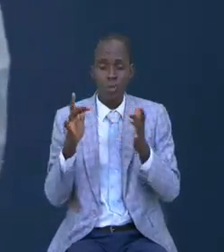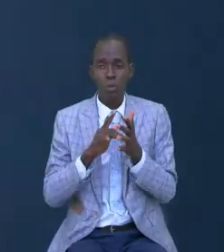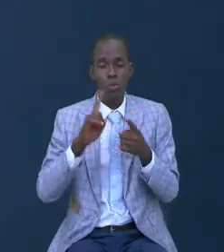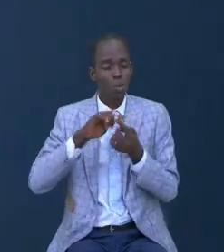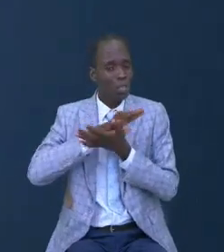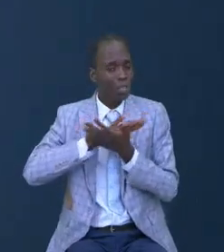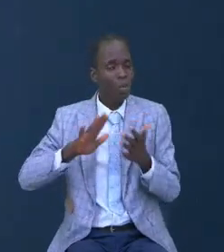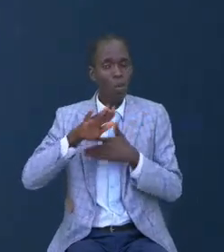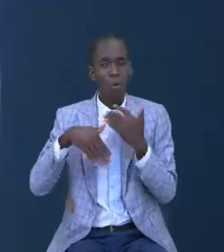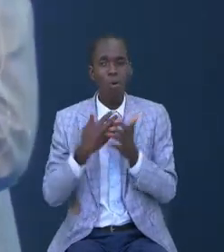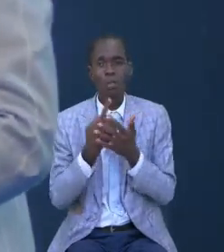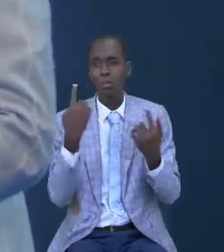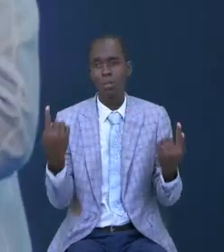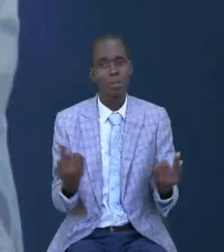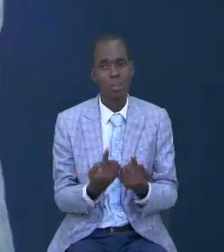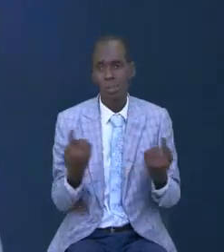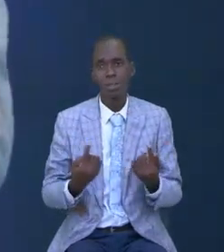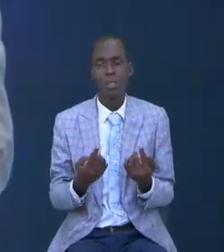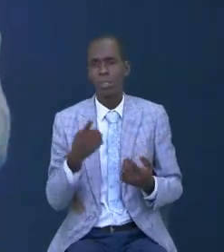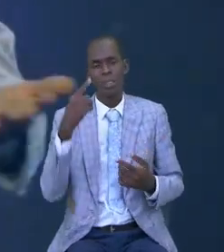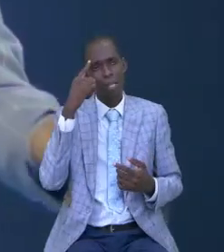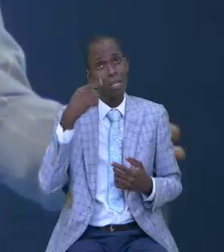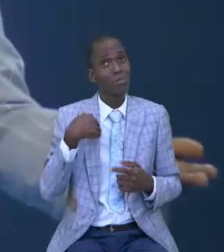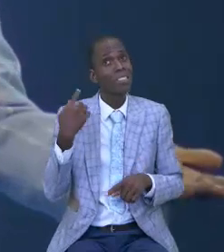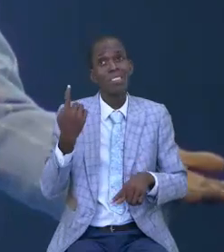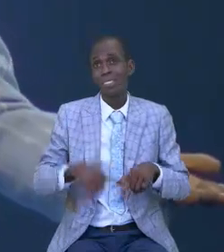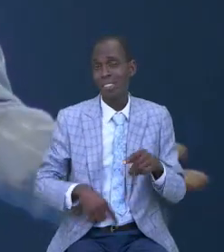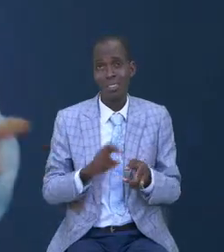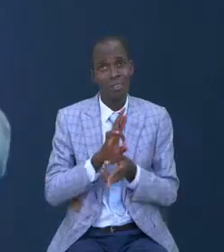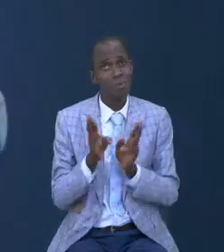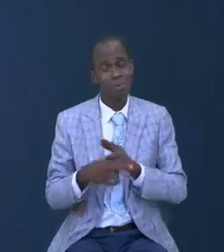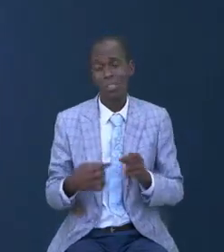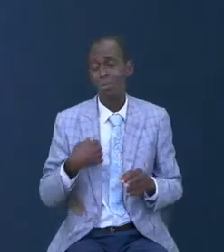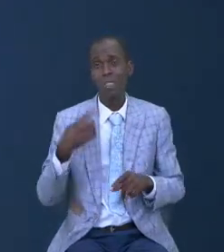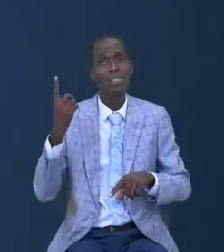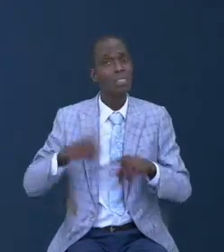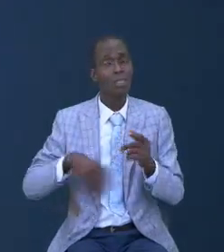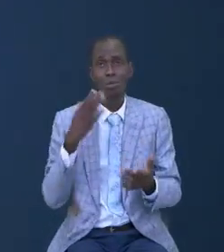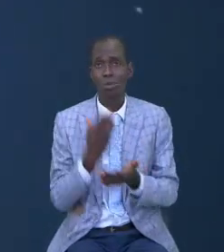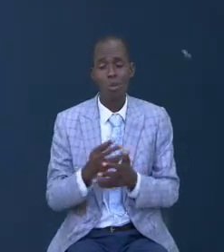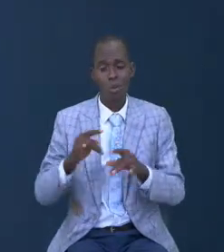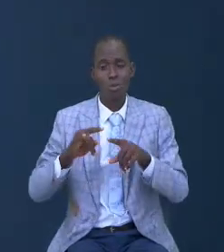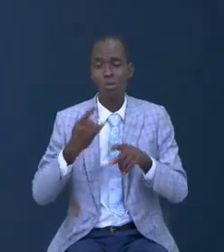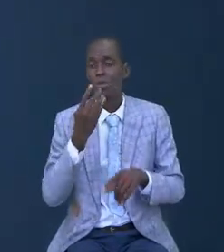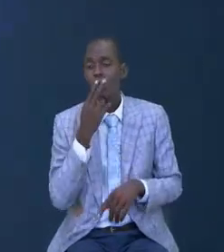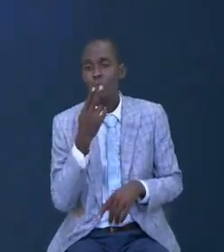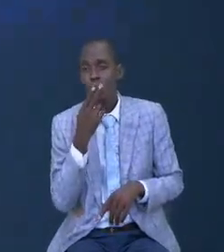worry. I cannot live right. I cannot do this. I cannot leave the drunkenness. I cannot leave the disobedience. I cannot